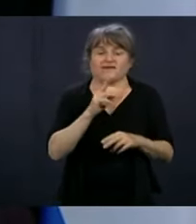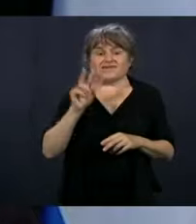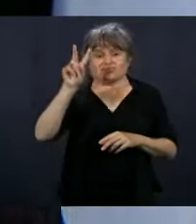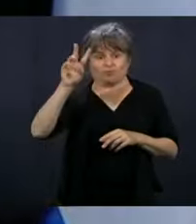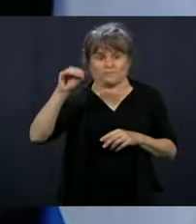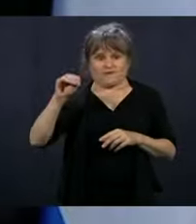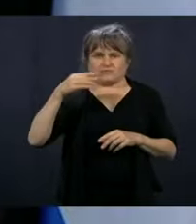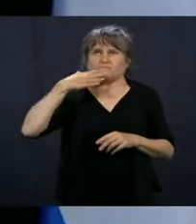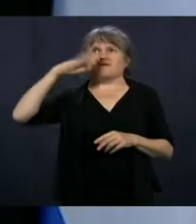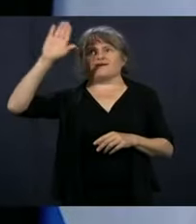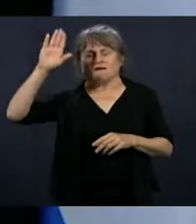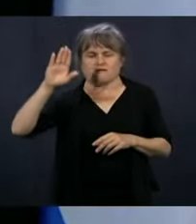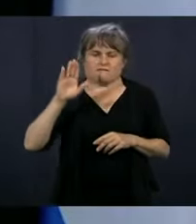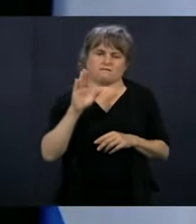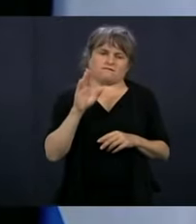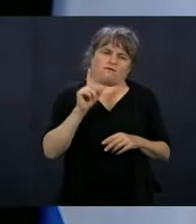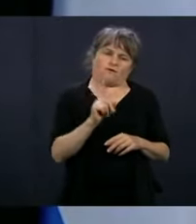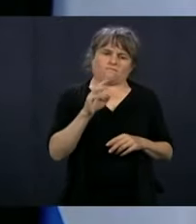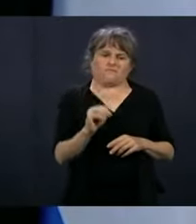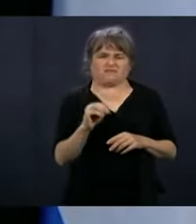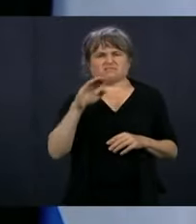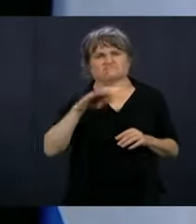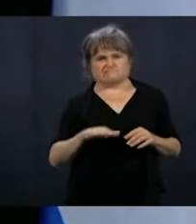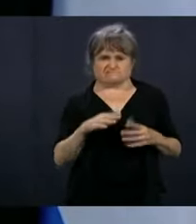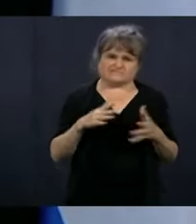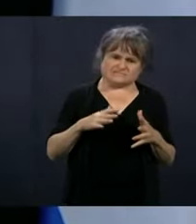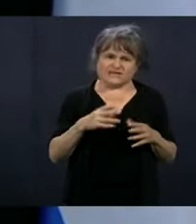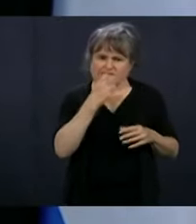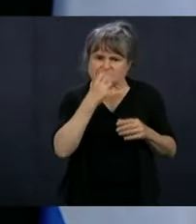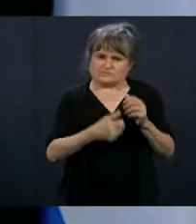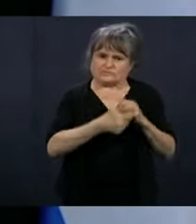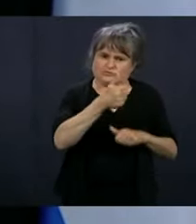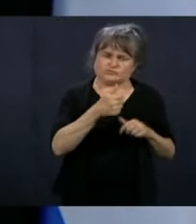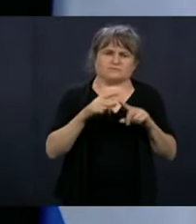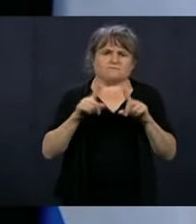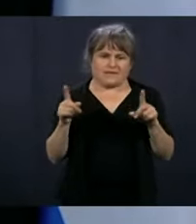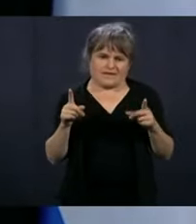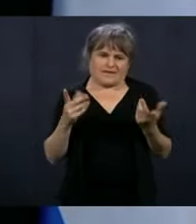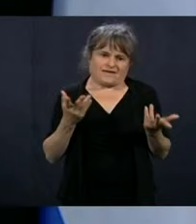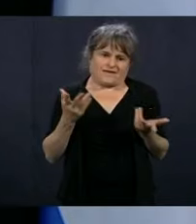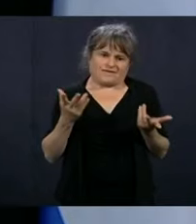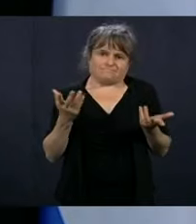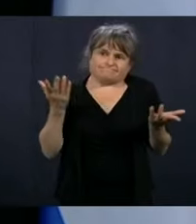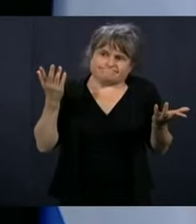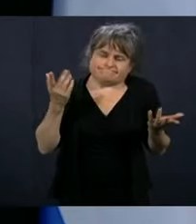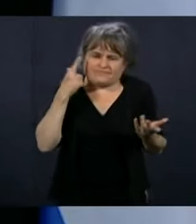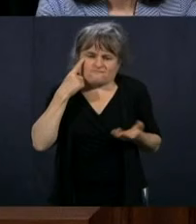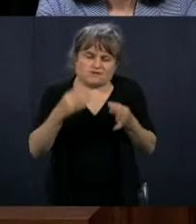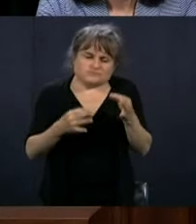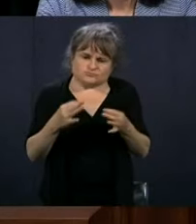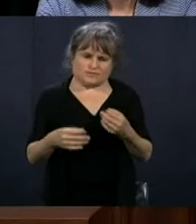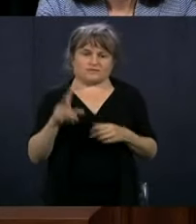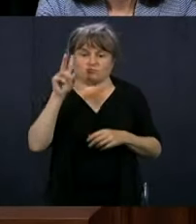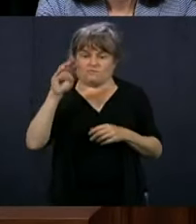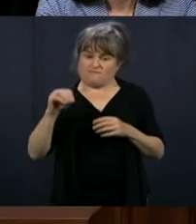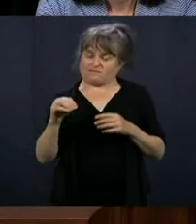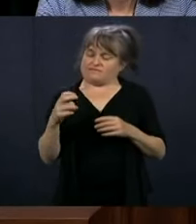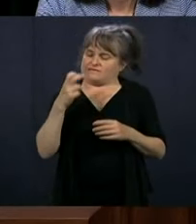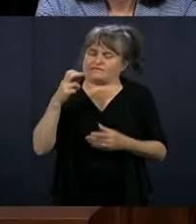and 1.5 is better than 1 meter, and the risk plummets after 2 meters, however, in a very significant